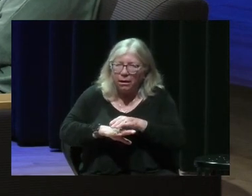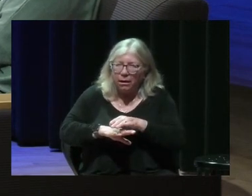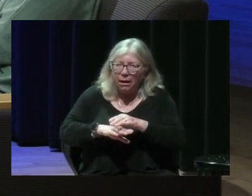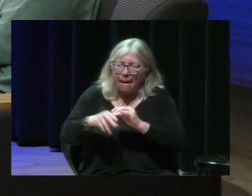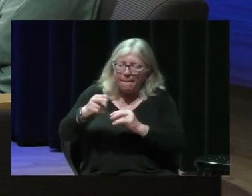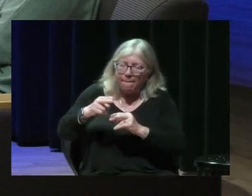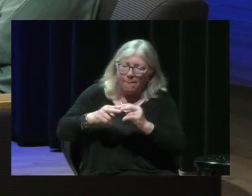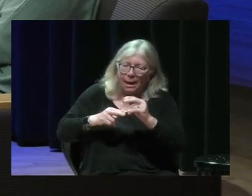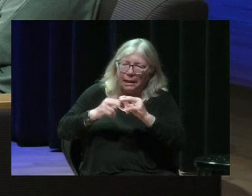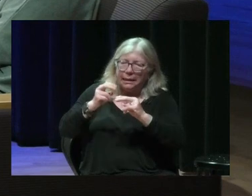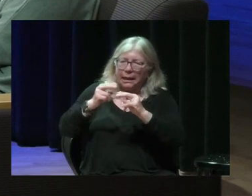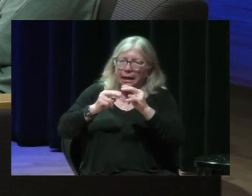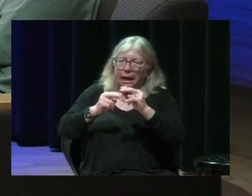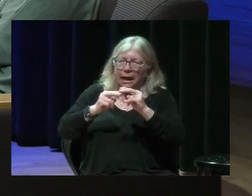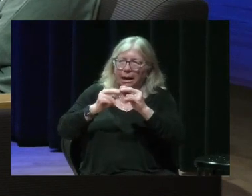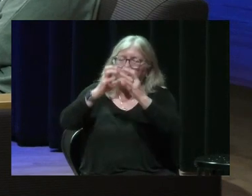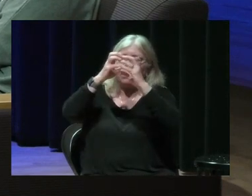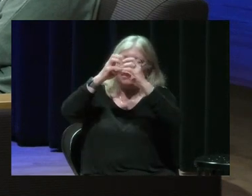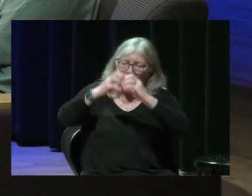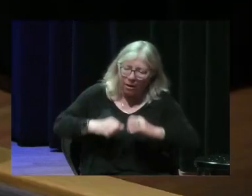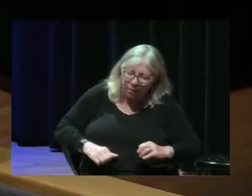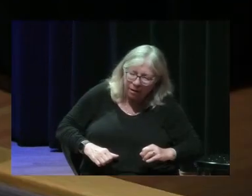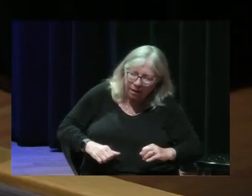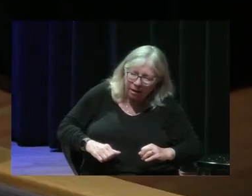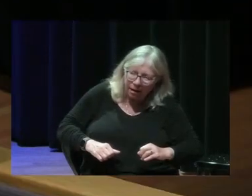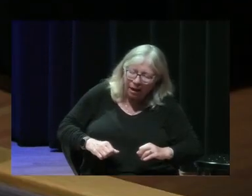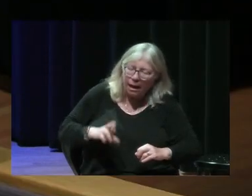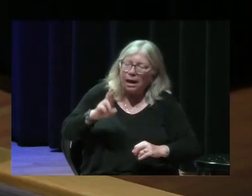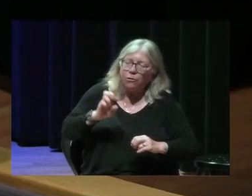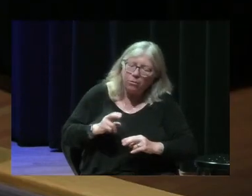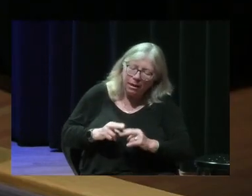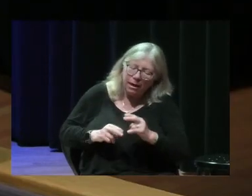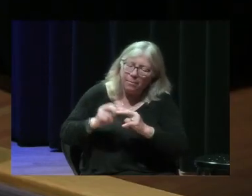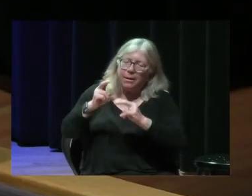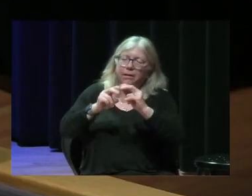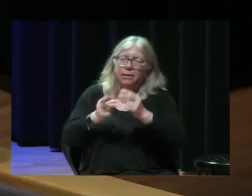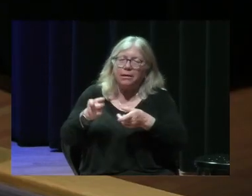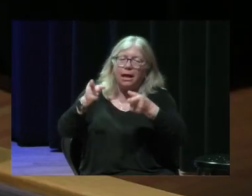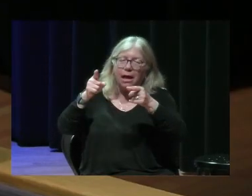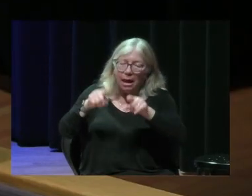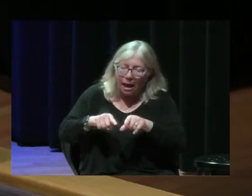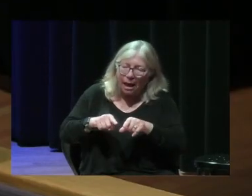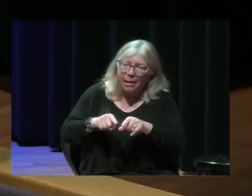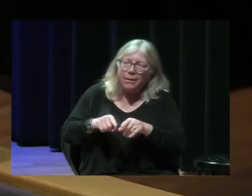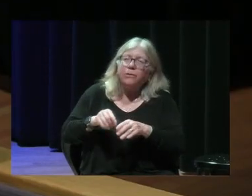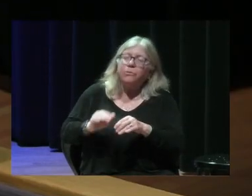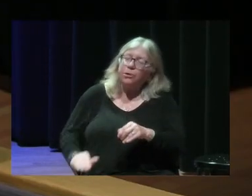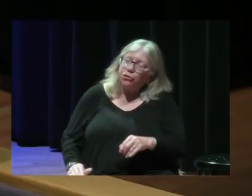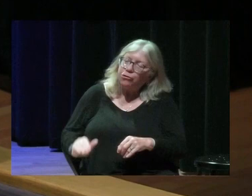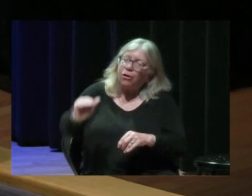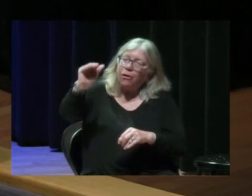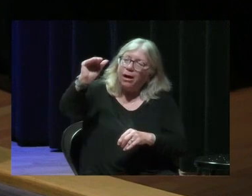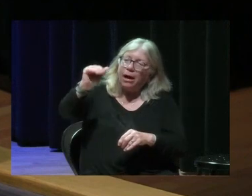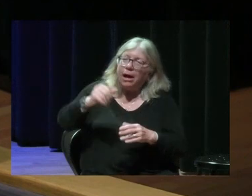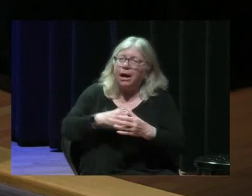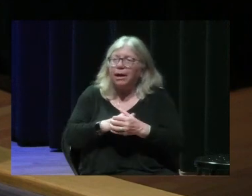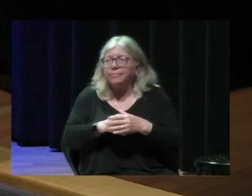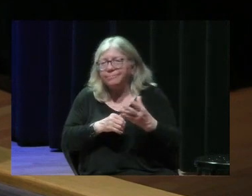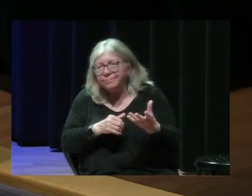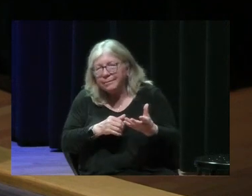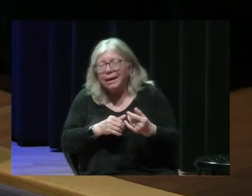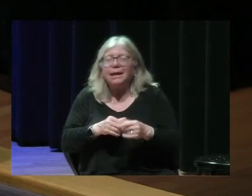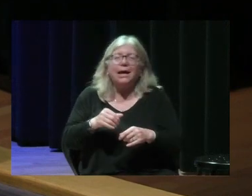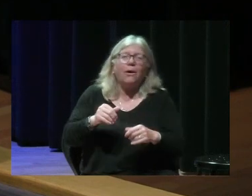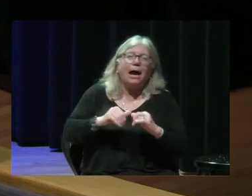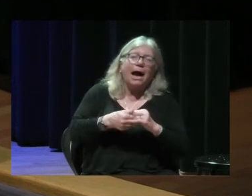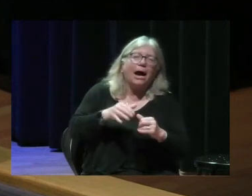building up, then tearing down, and then rebuilding that you go through as you age, right? You kind of like raise up as your, like, what your